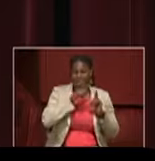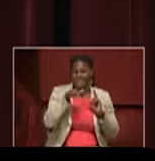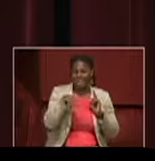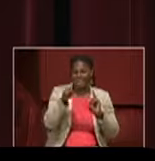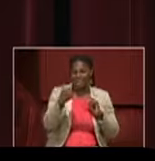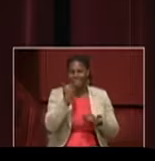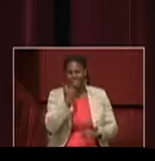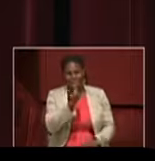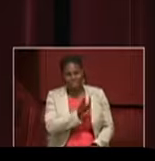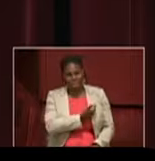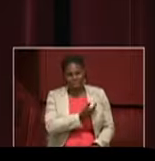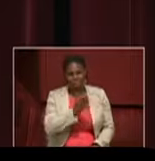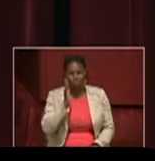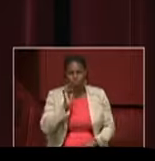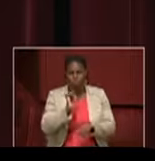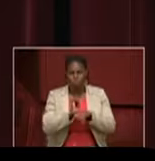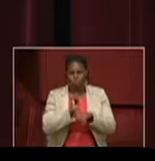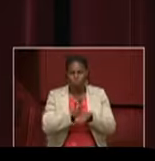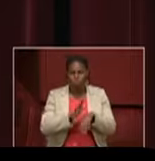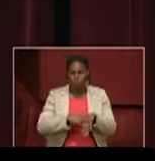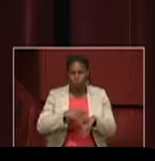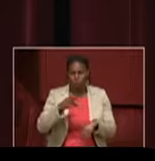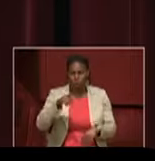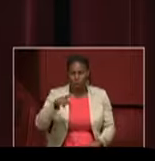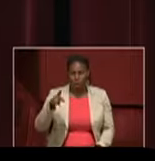you. We will work on putting your PowerPoint